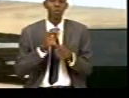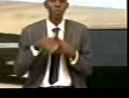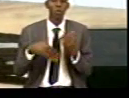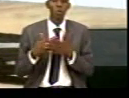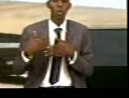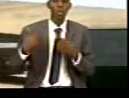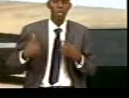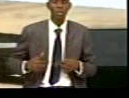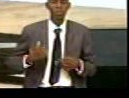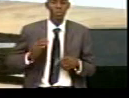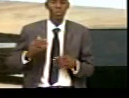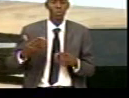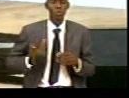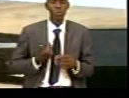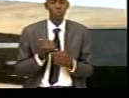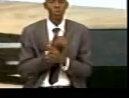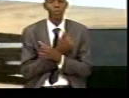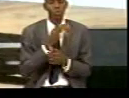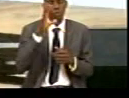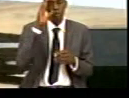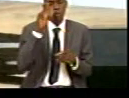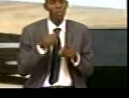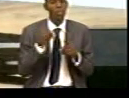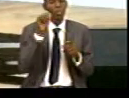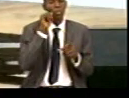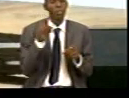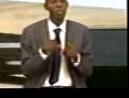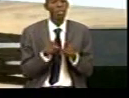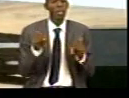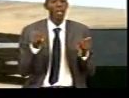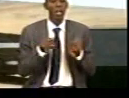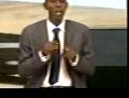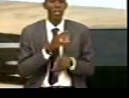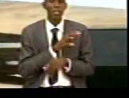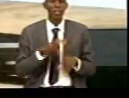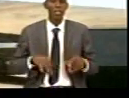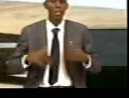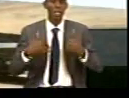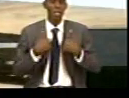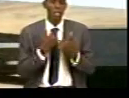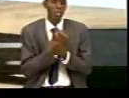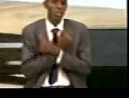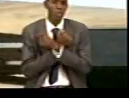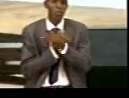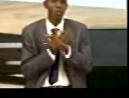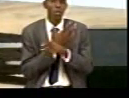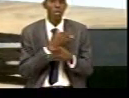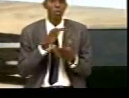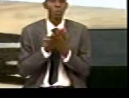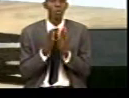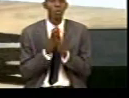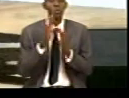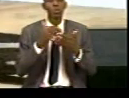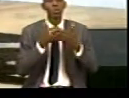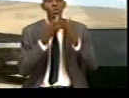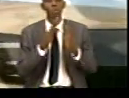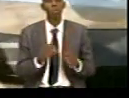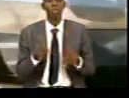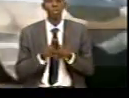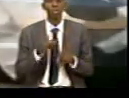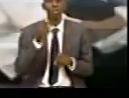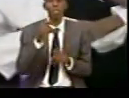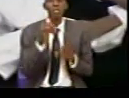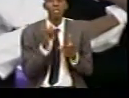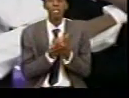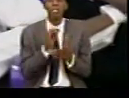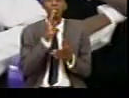you love your brother, you love your sister as Christ has loved you, and you love your neighbor as yourself. That's the kind